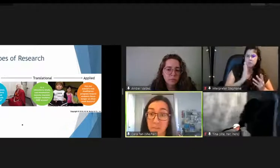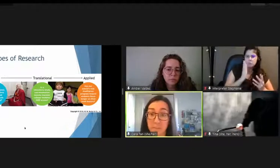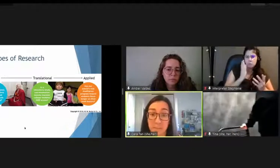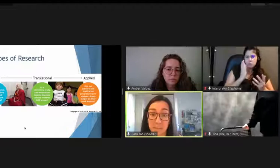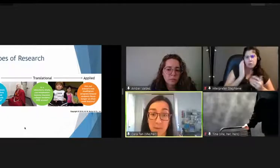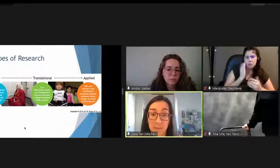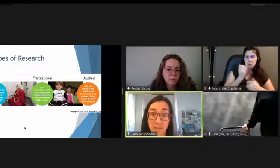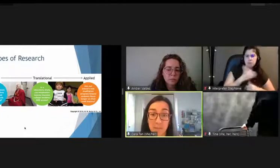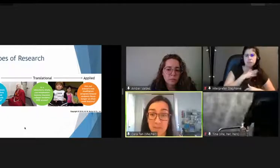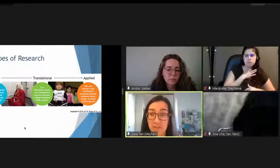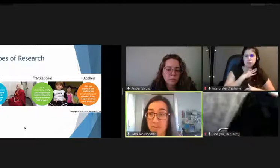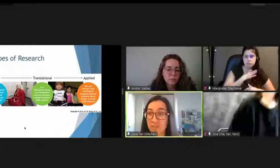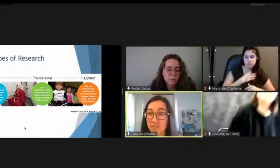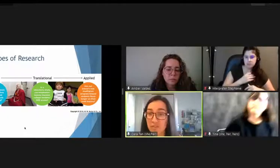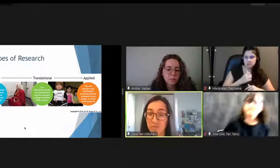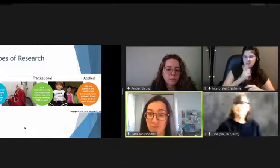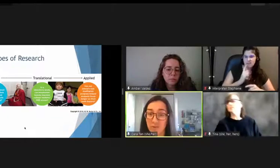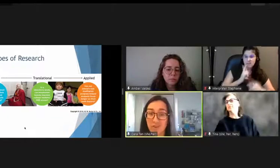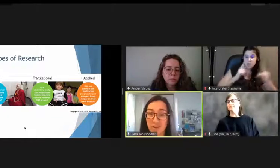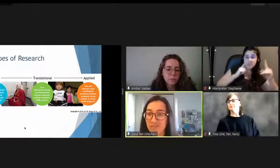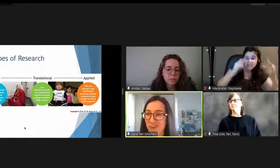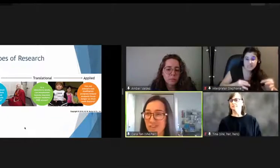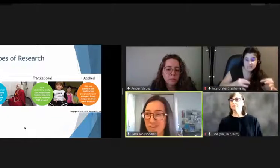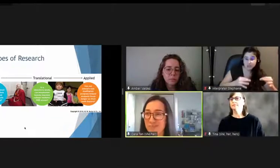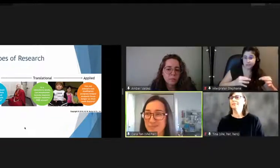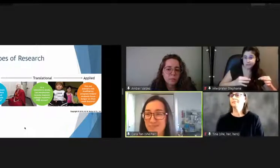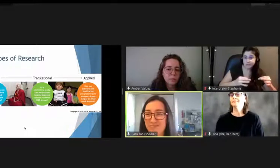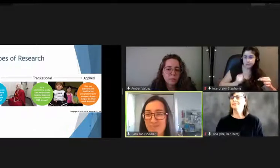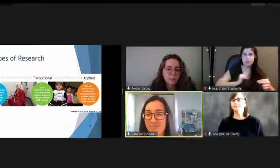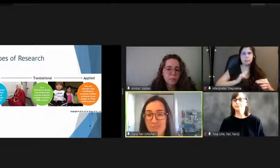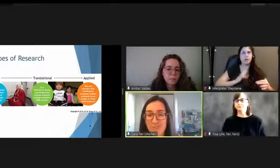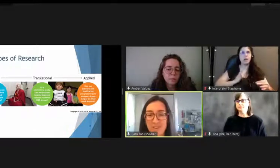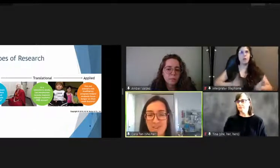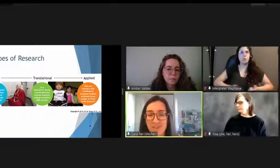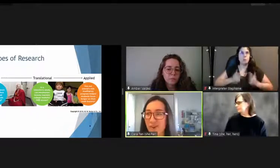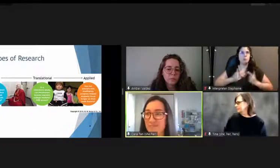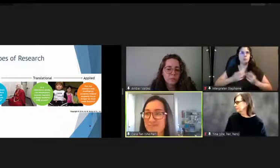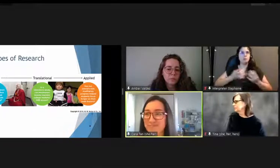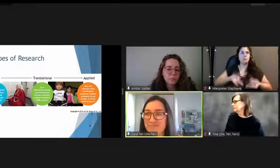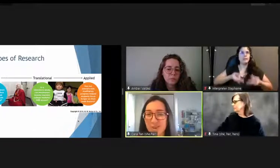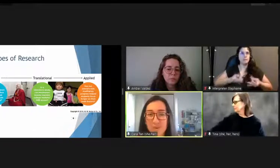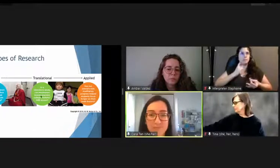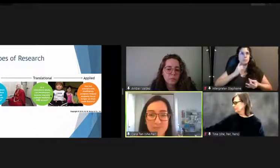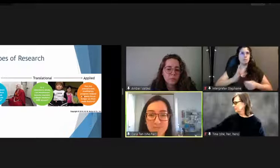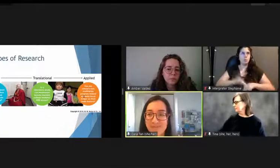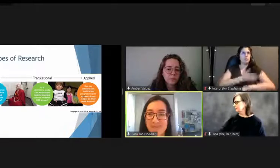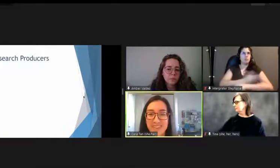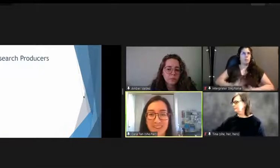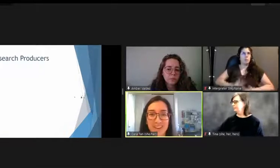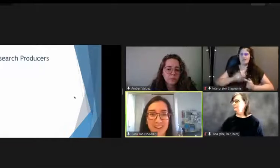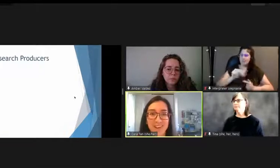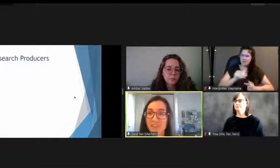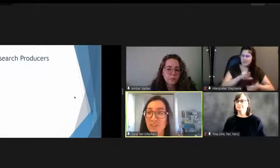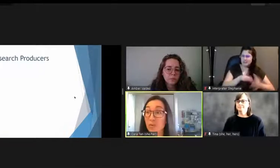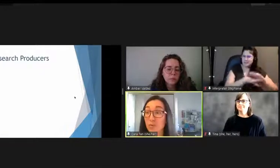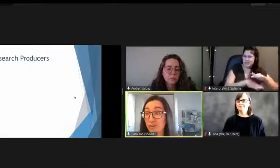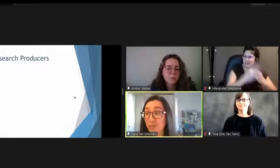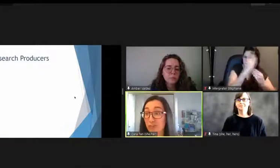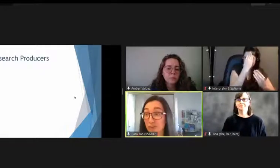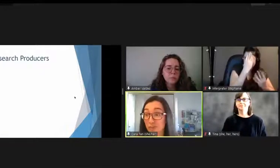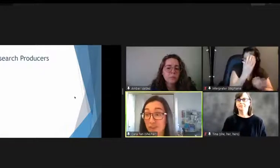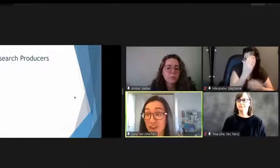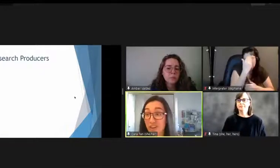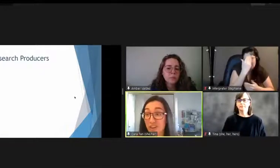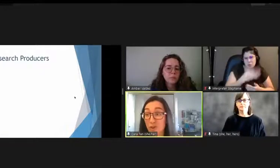that, right? It's just for the sake of knowledge. Okay, cool. All right, so